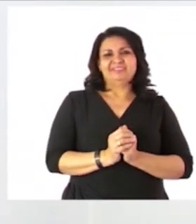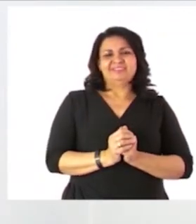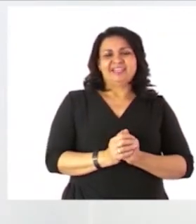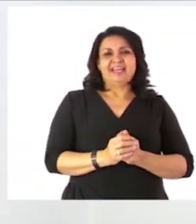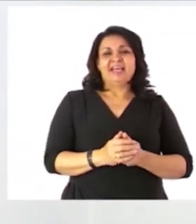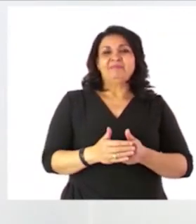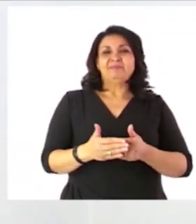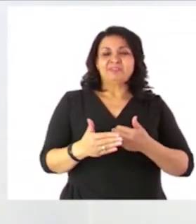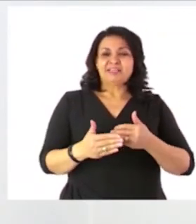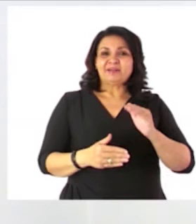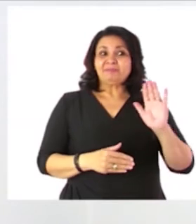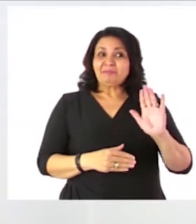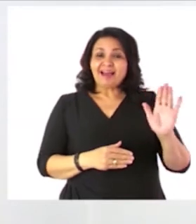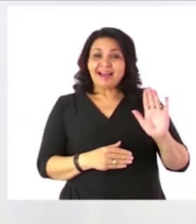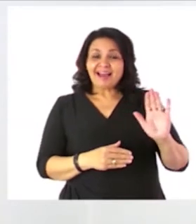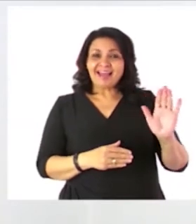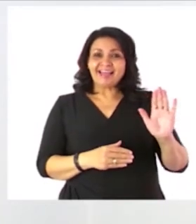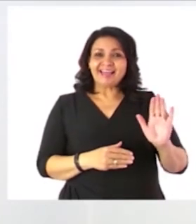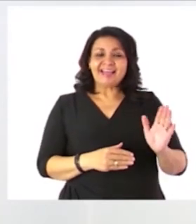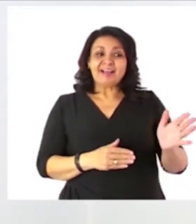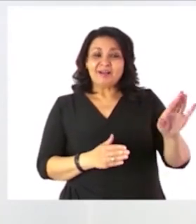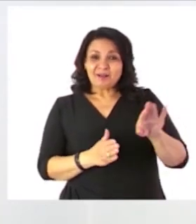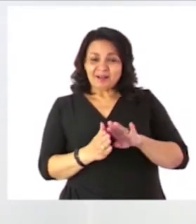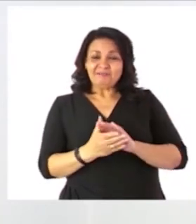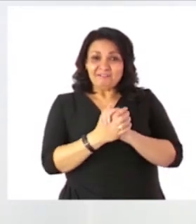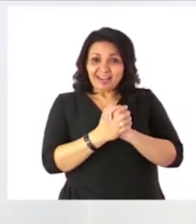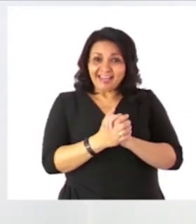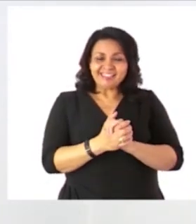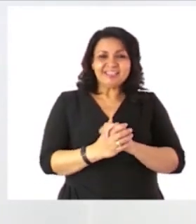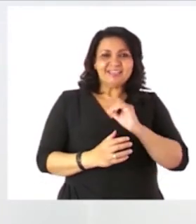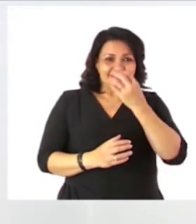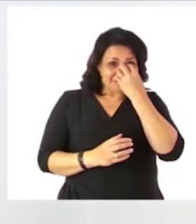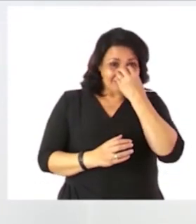we say bye, we will call our friend Zosie to say bye.